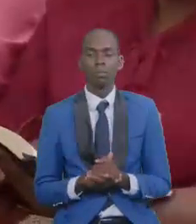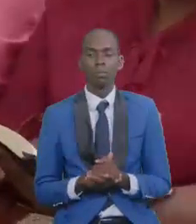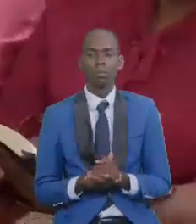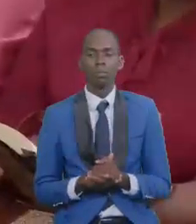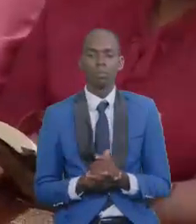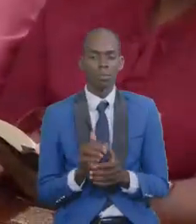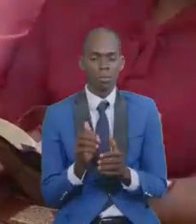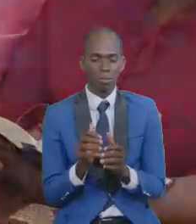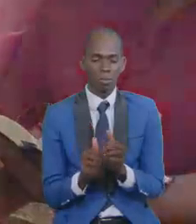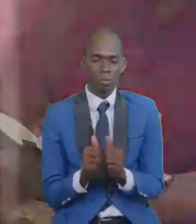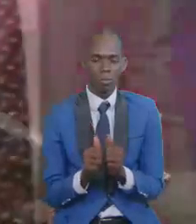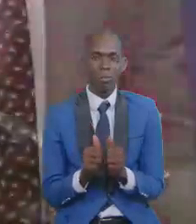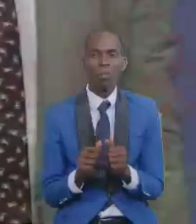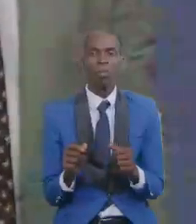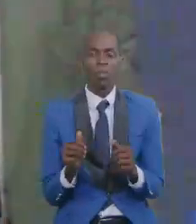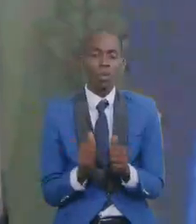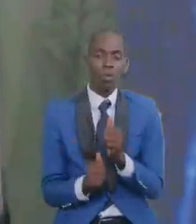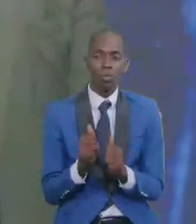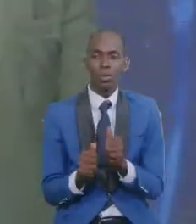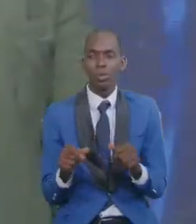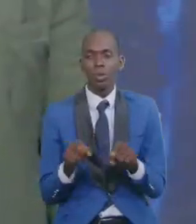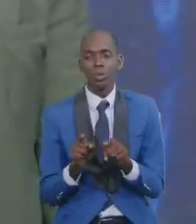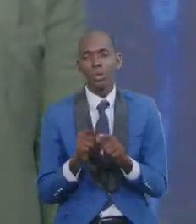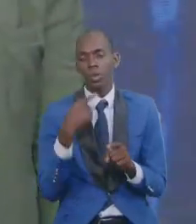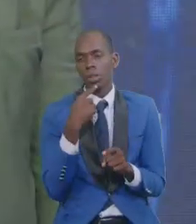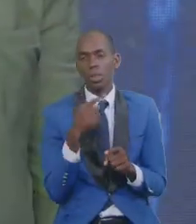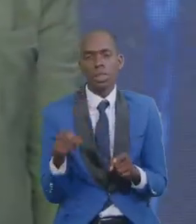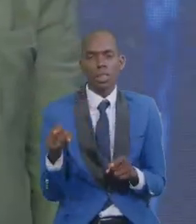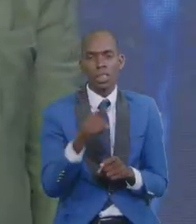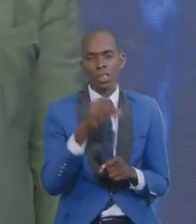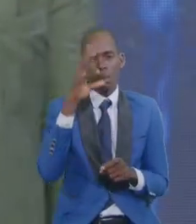which also said, ye men of Galilee,